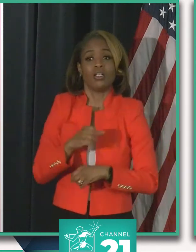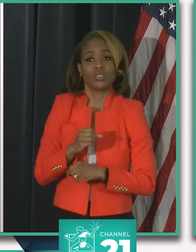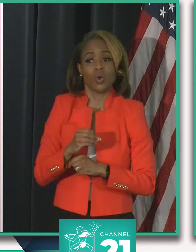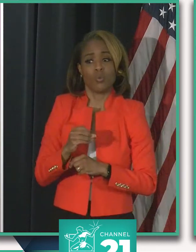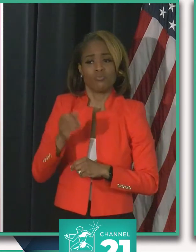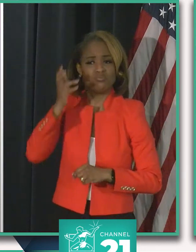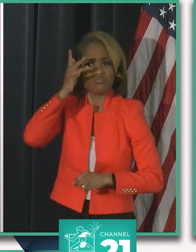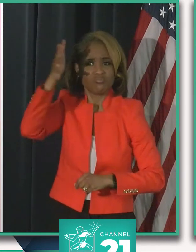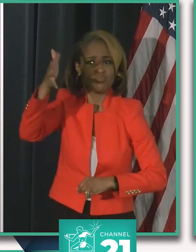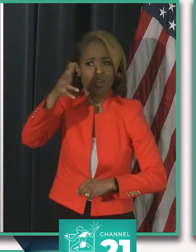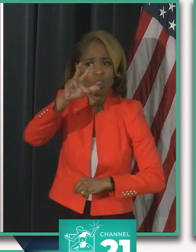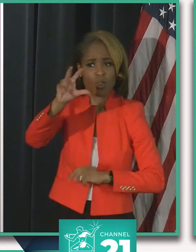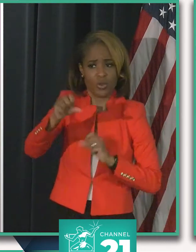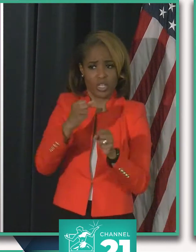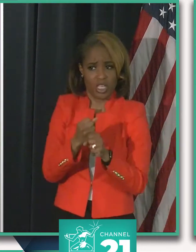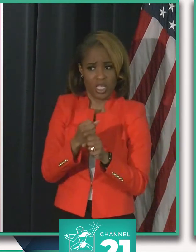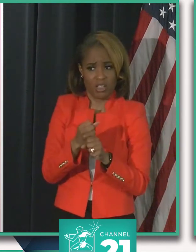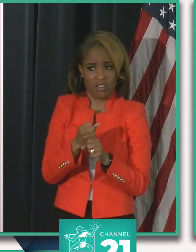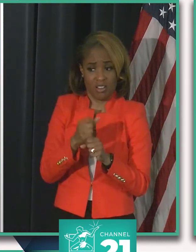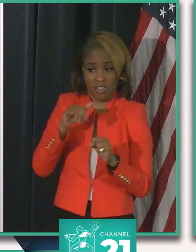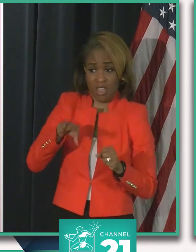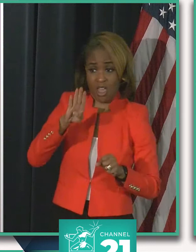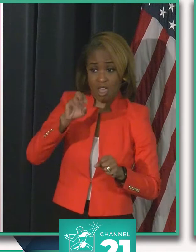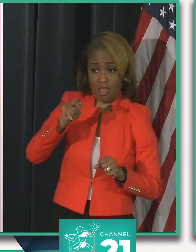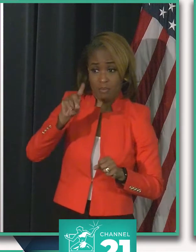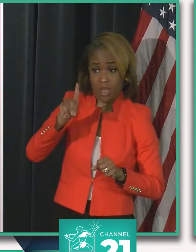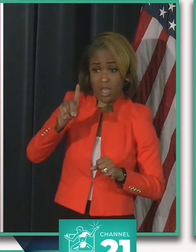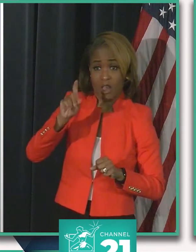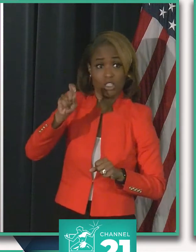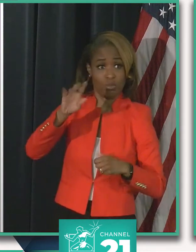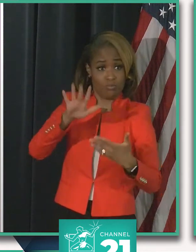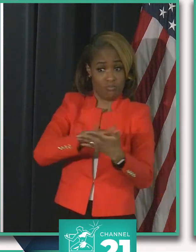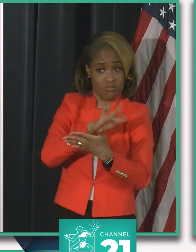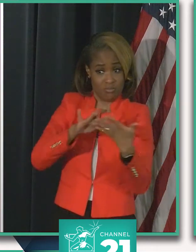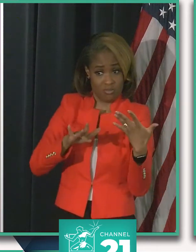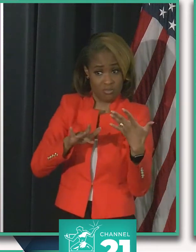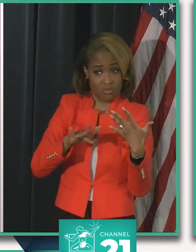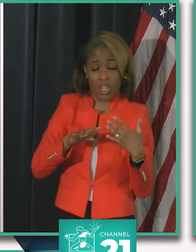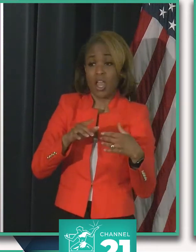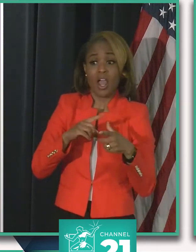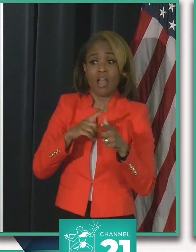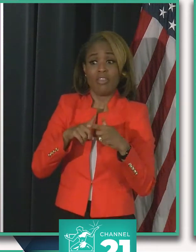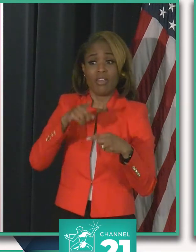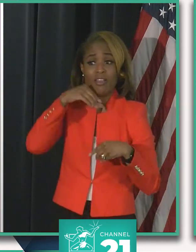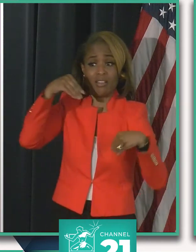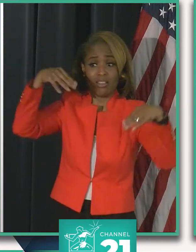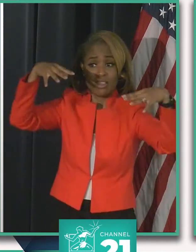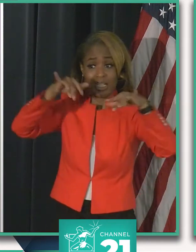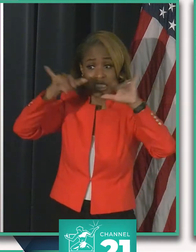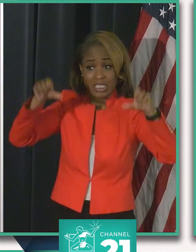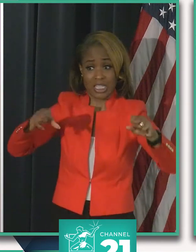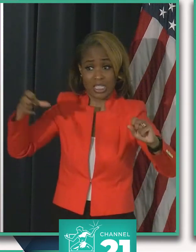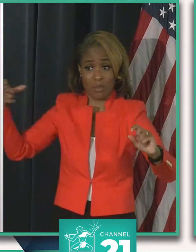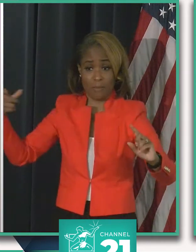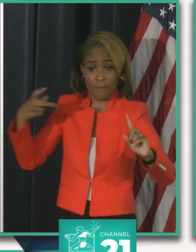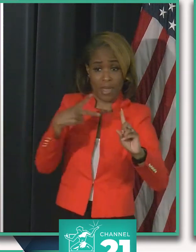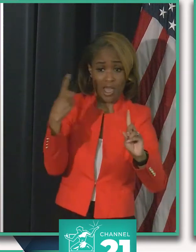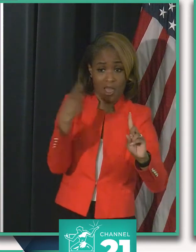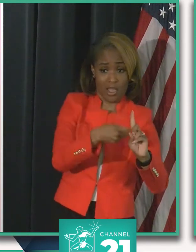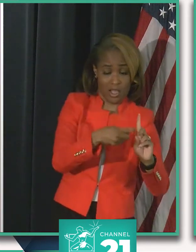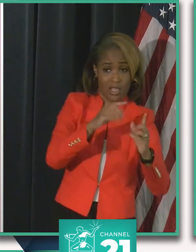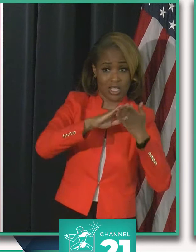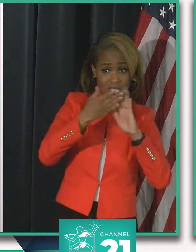30 years, those bonds are supposed to be paid off, and then the lighting system comes back to the city. Okay.